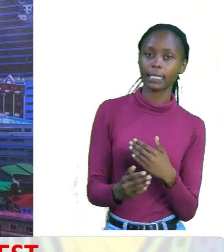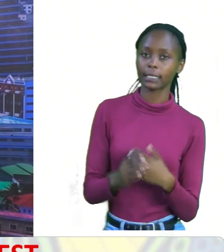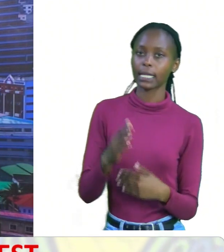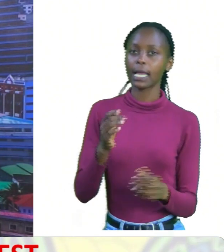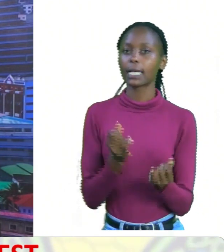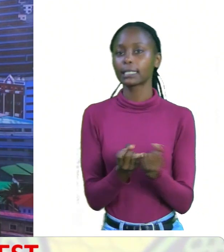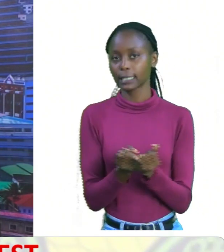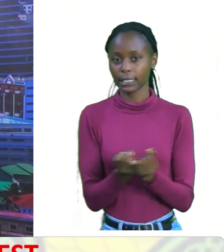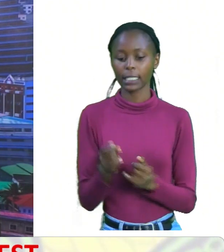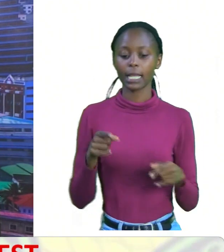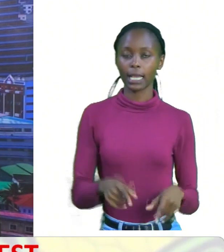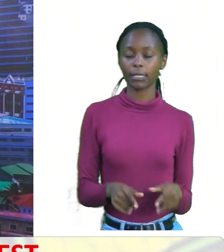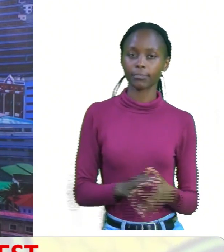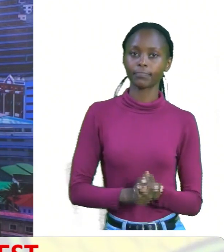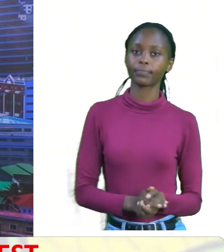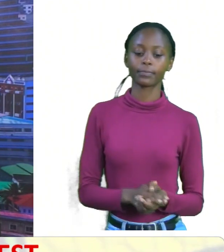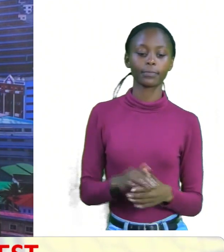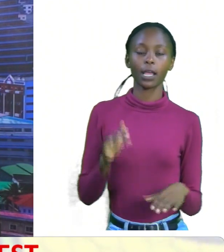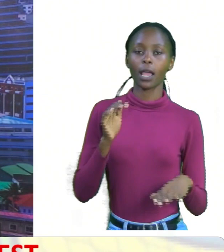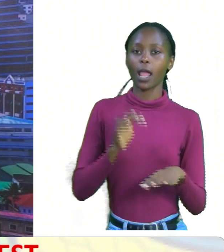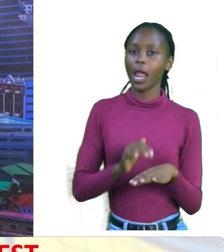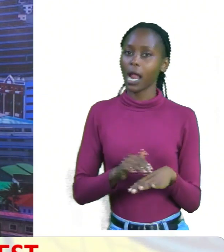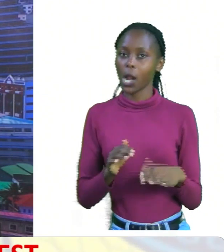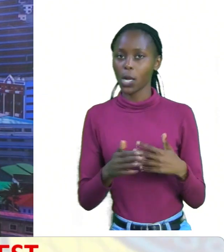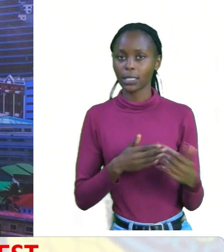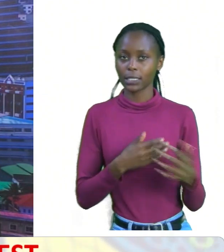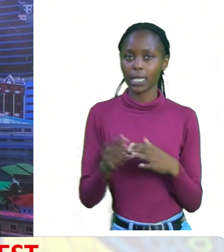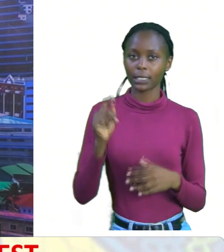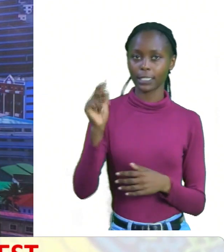till late here, Reggae Fest, courtesy of Science TV and our DJ Smollett. DJ, take it away.